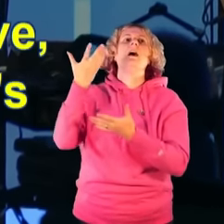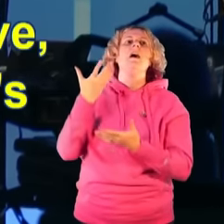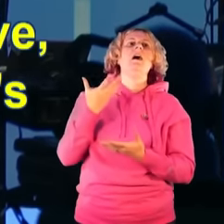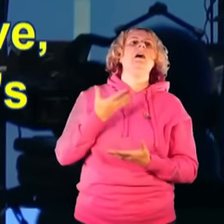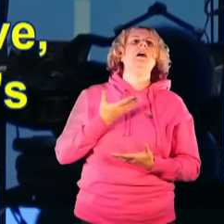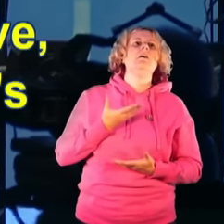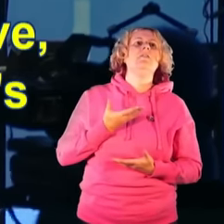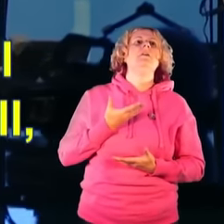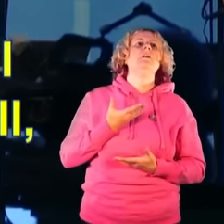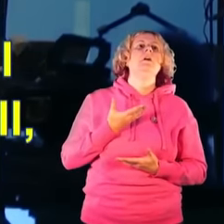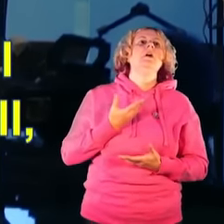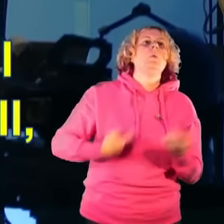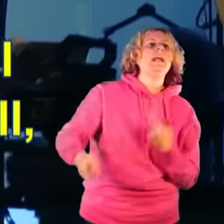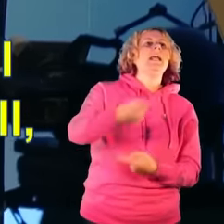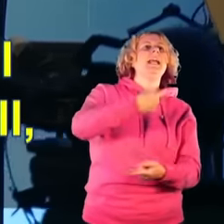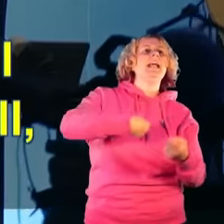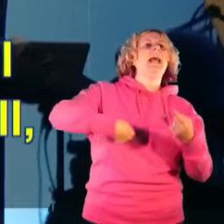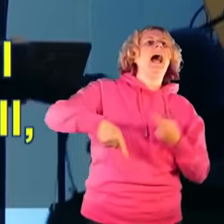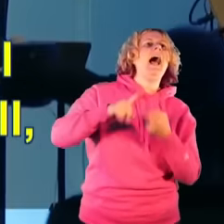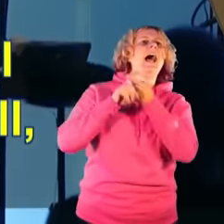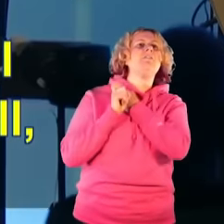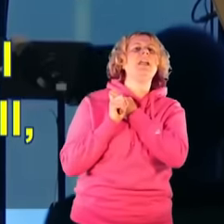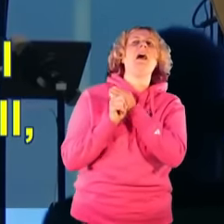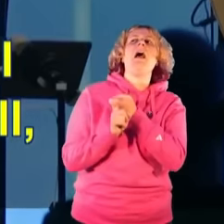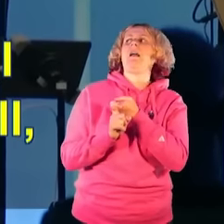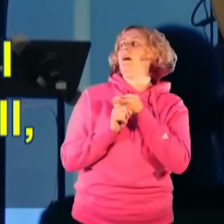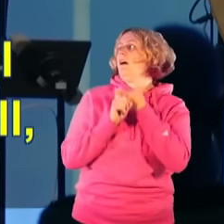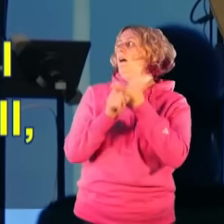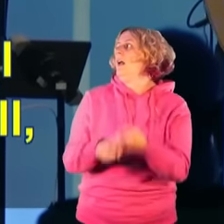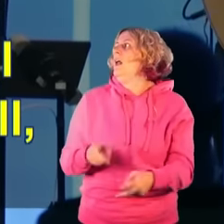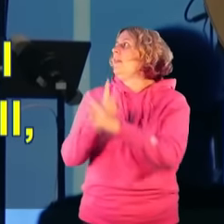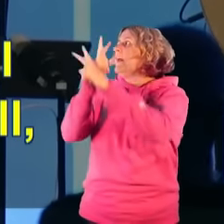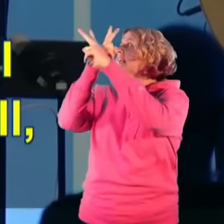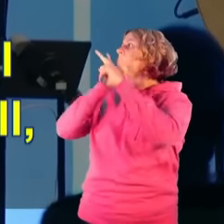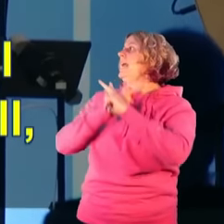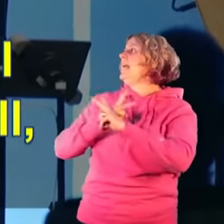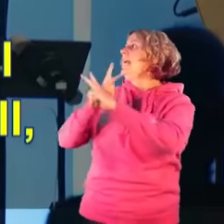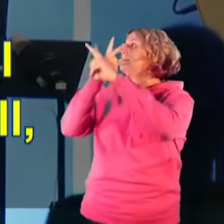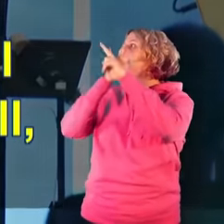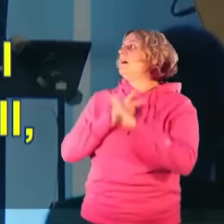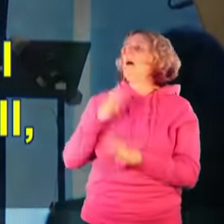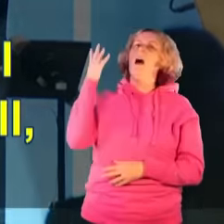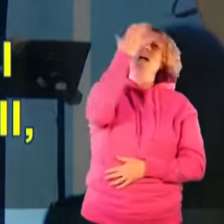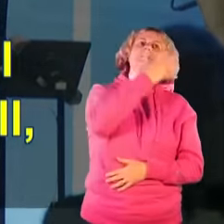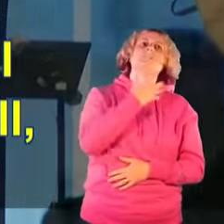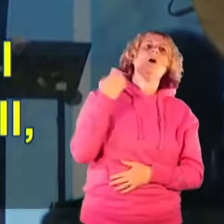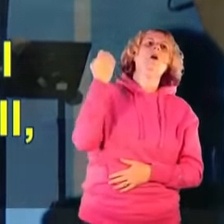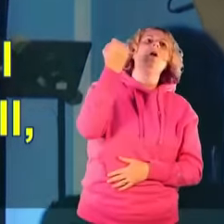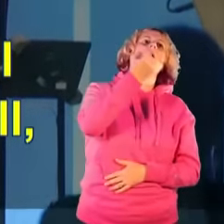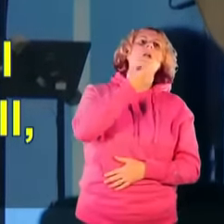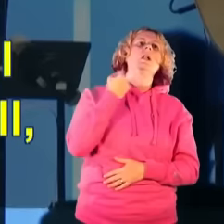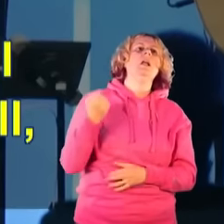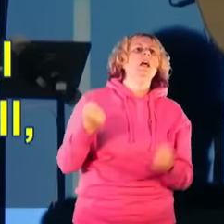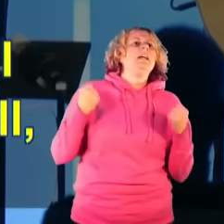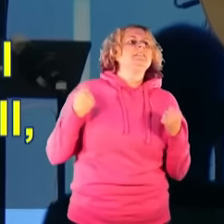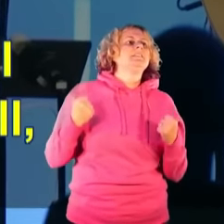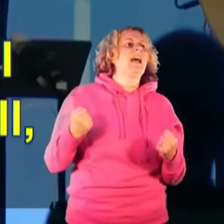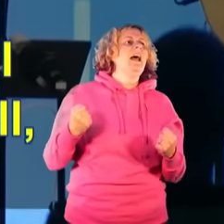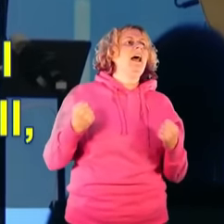Savior's love. Oh, we have an anchor that keeps the soul